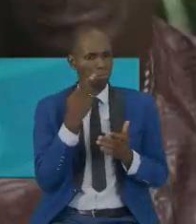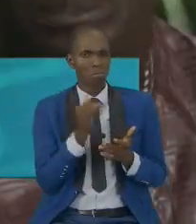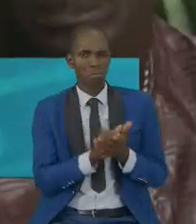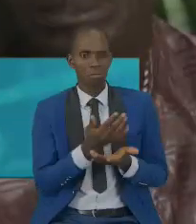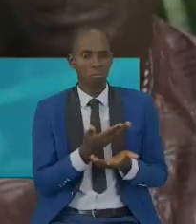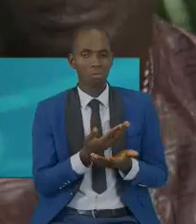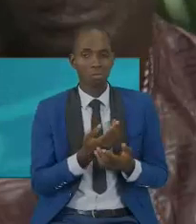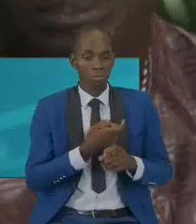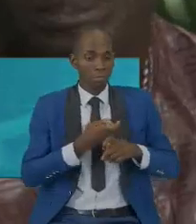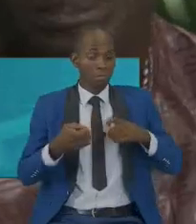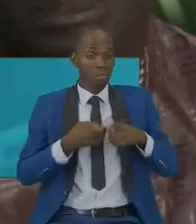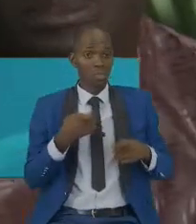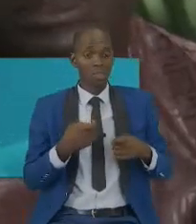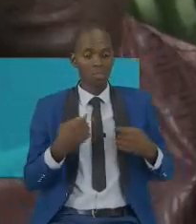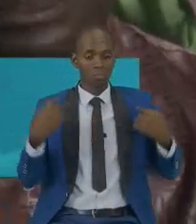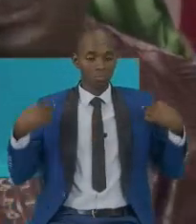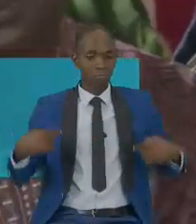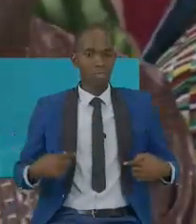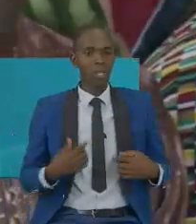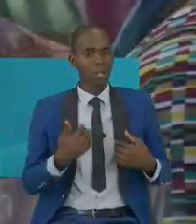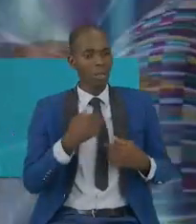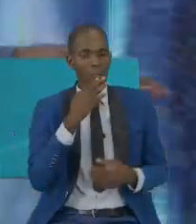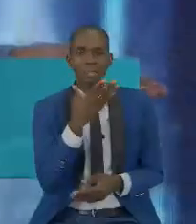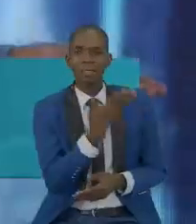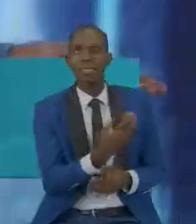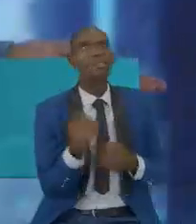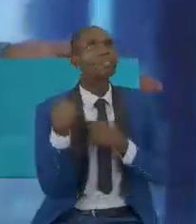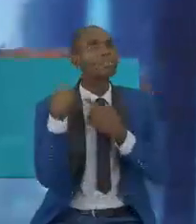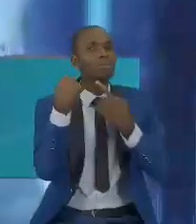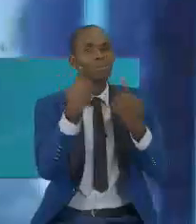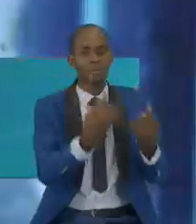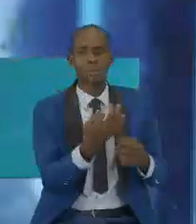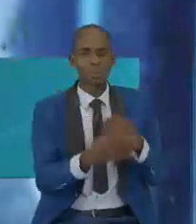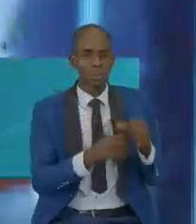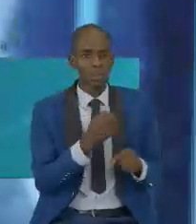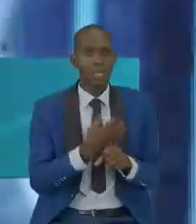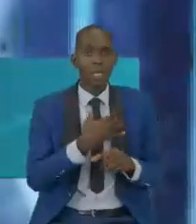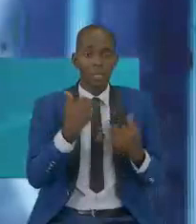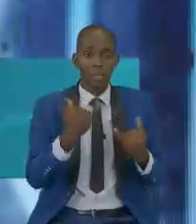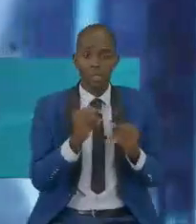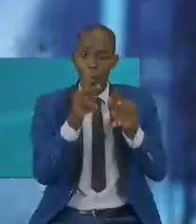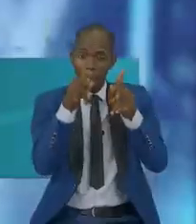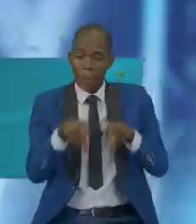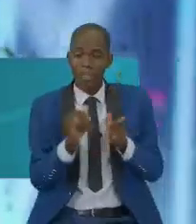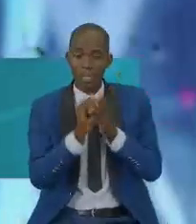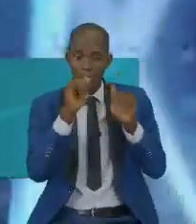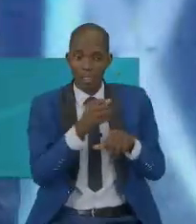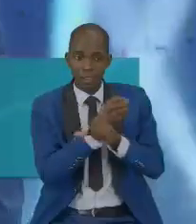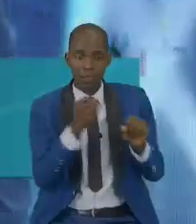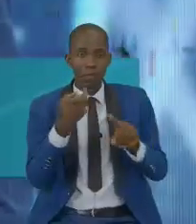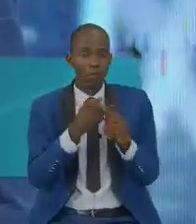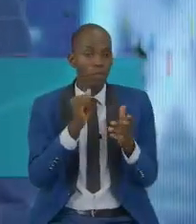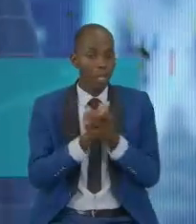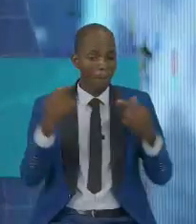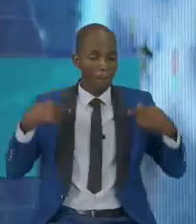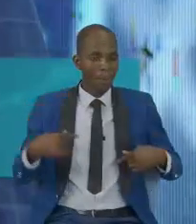Affliction has been there, and now the only one that can remove the affliction, he says, come,